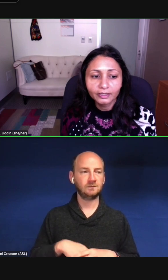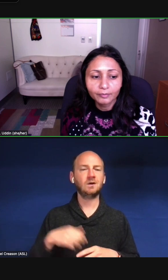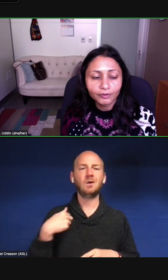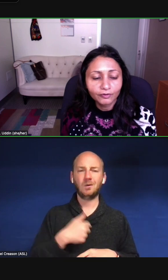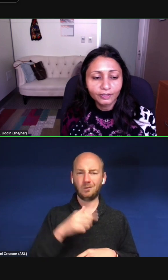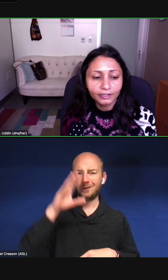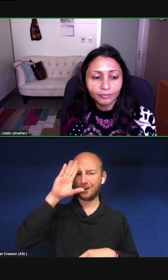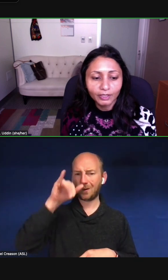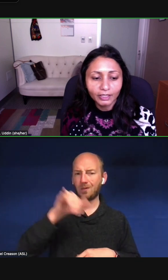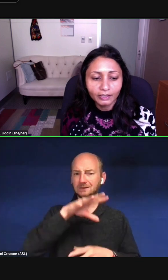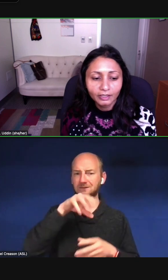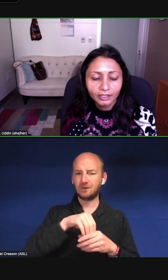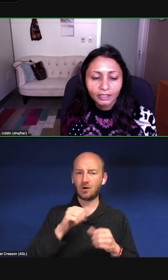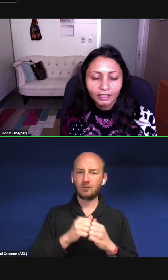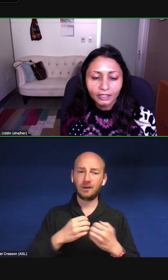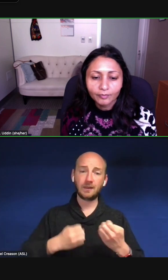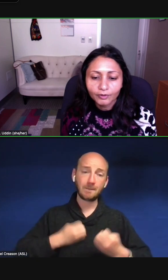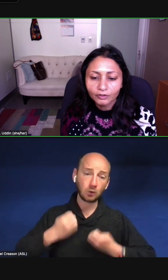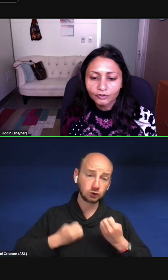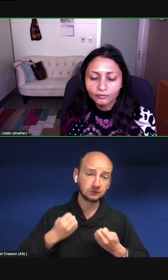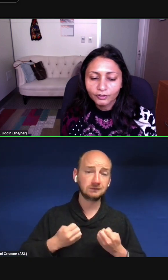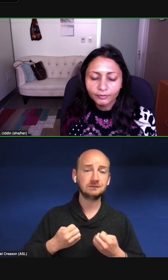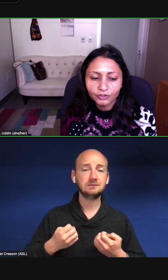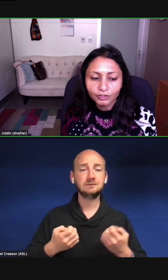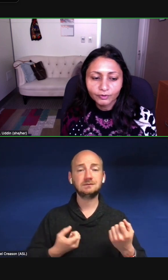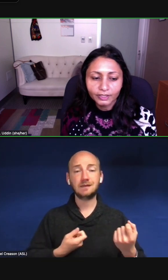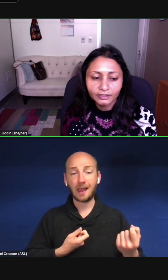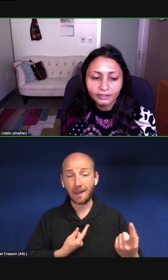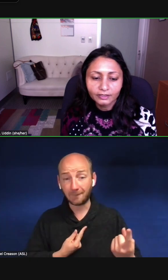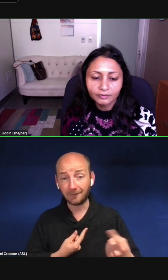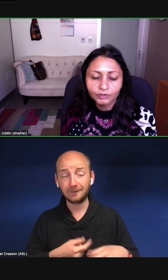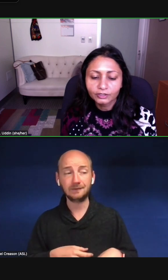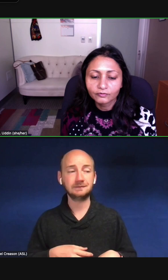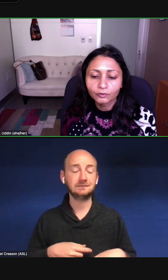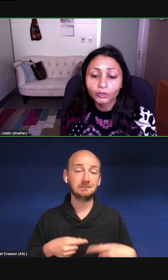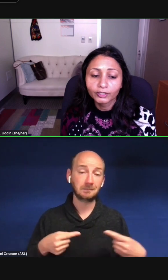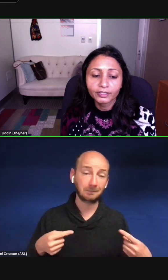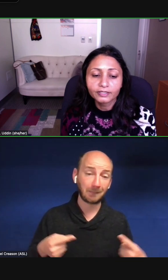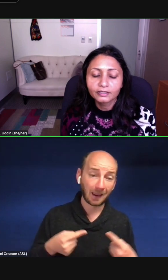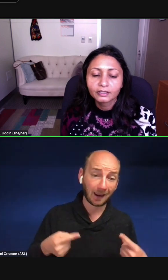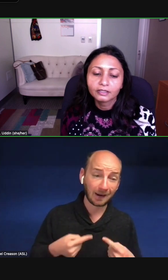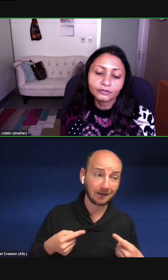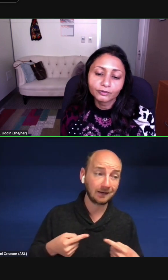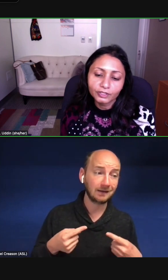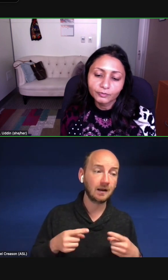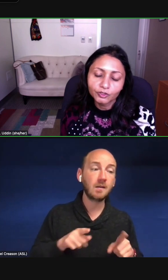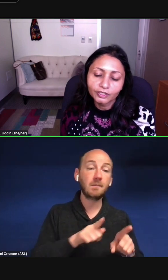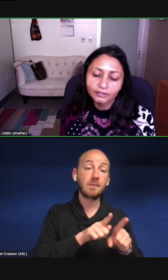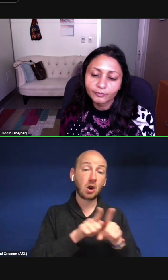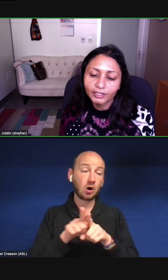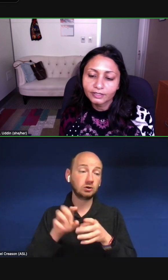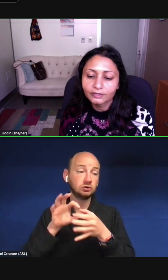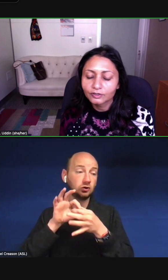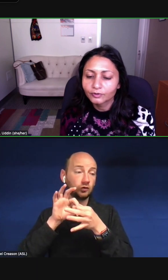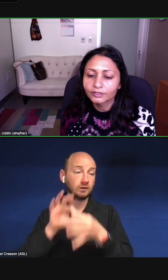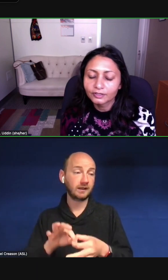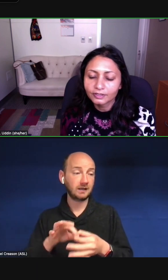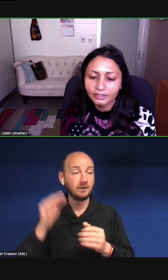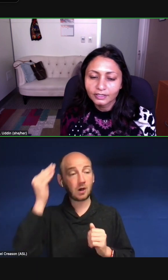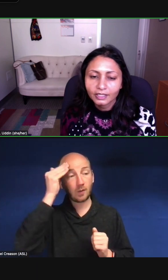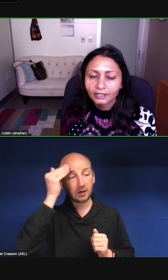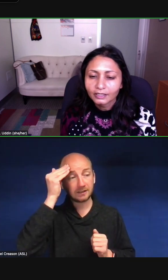emotion, empathy, and pain, but also very much implicated in subjective awareness interoception and